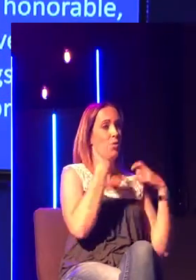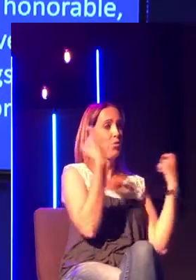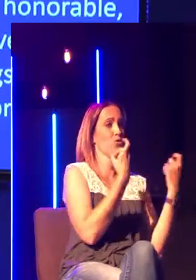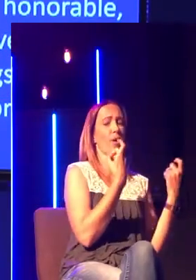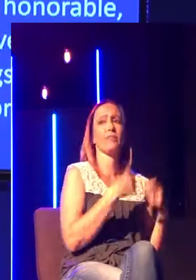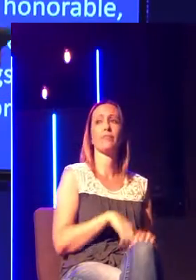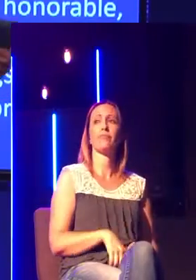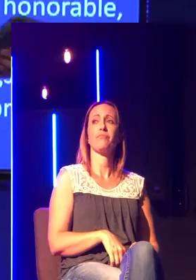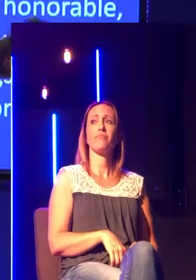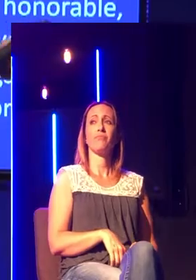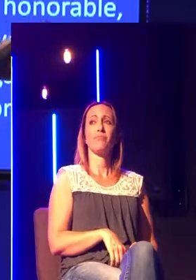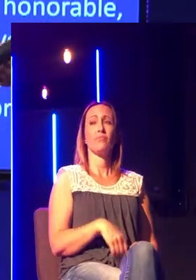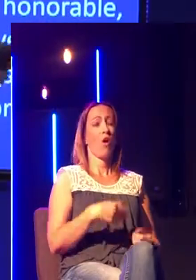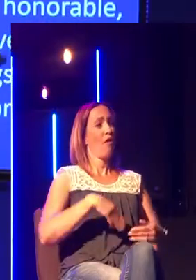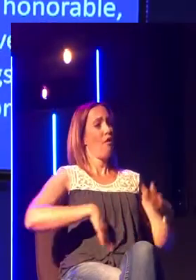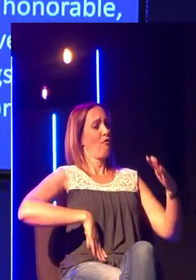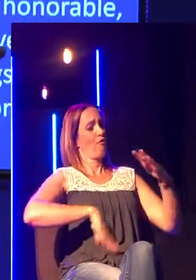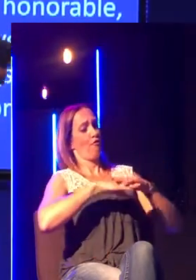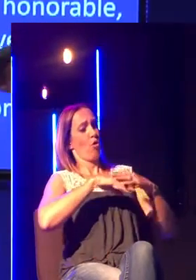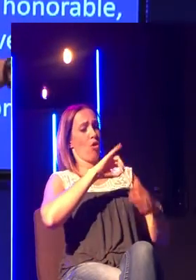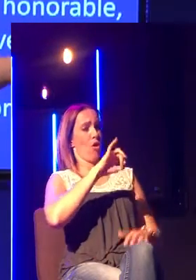That doesn't sound like a suggestion.